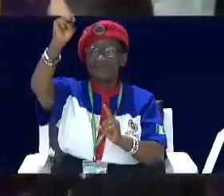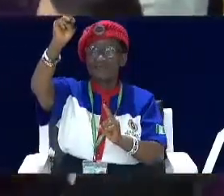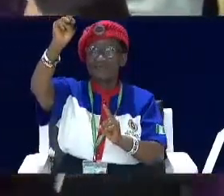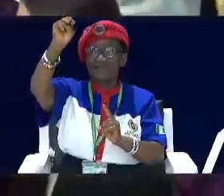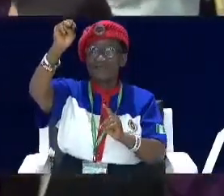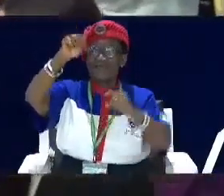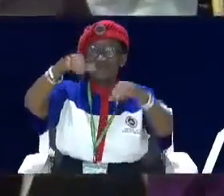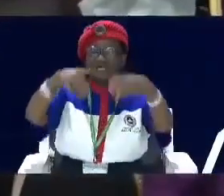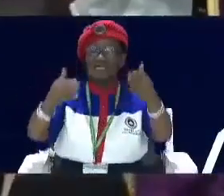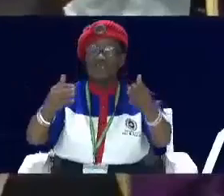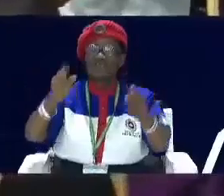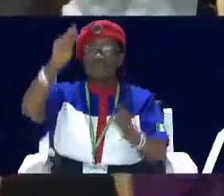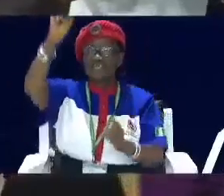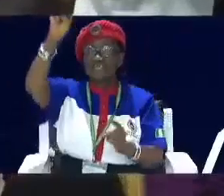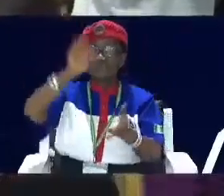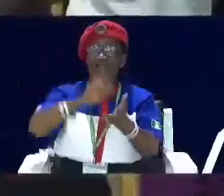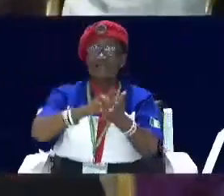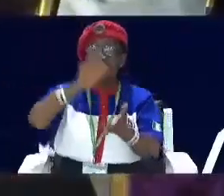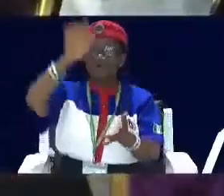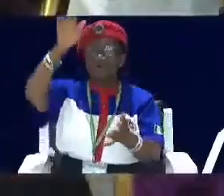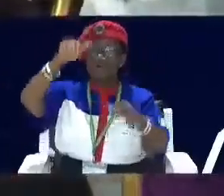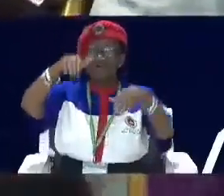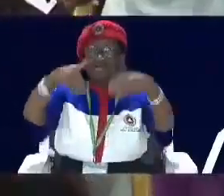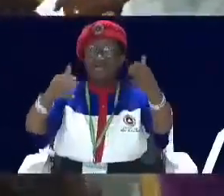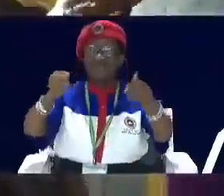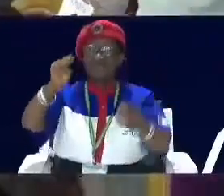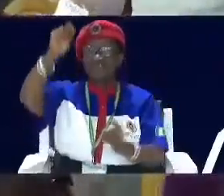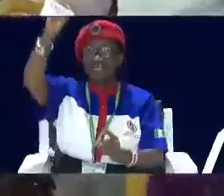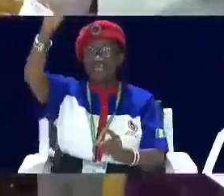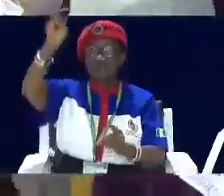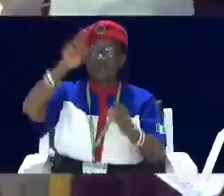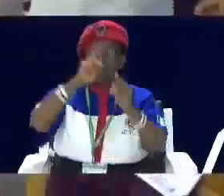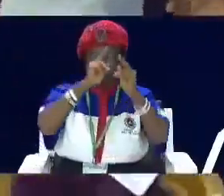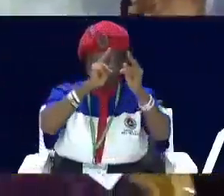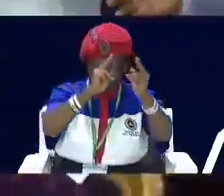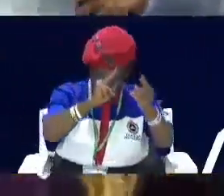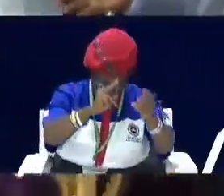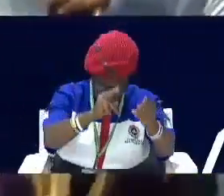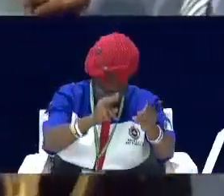Give Him glory, give Him honor. If you go at your life,